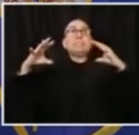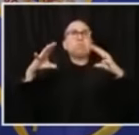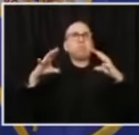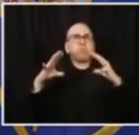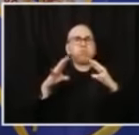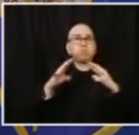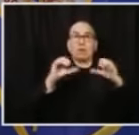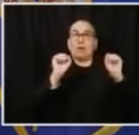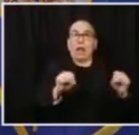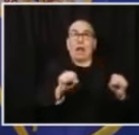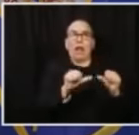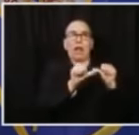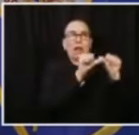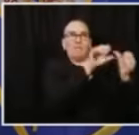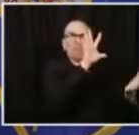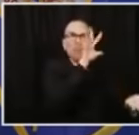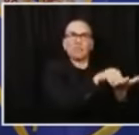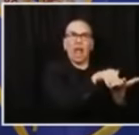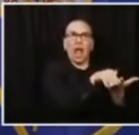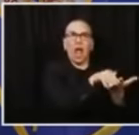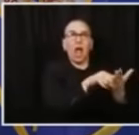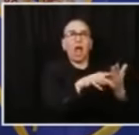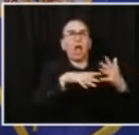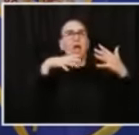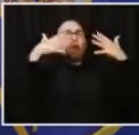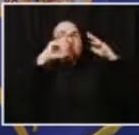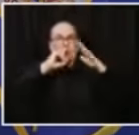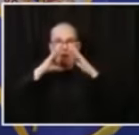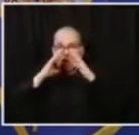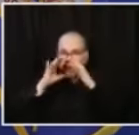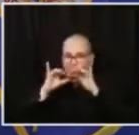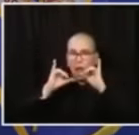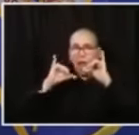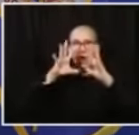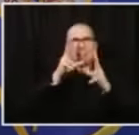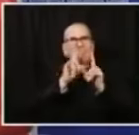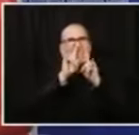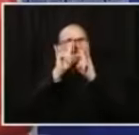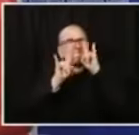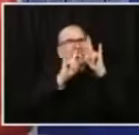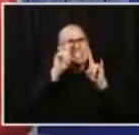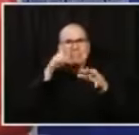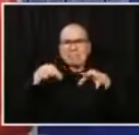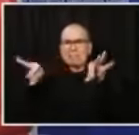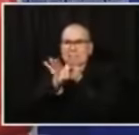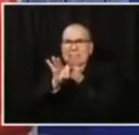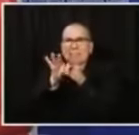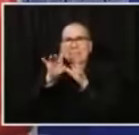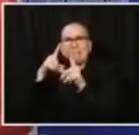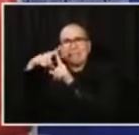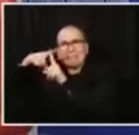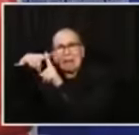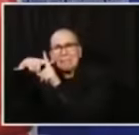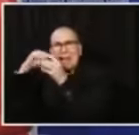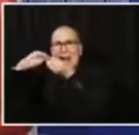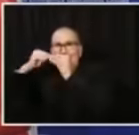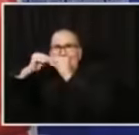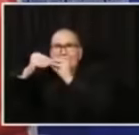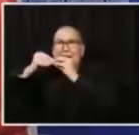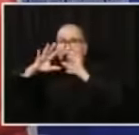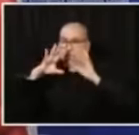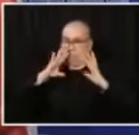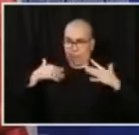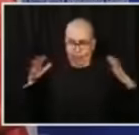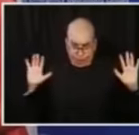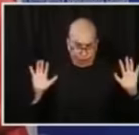vaccines that the teams have been thinking about and planning for. So we just wanted to make sure you were aware of that. Oops. And then